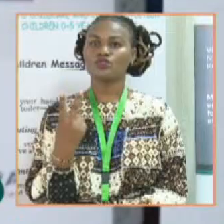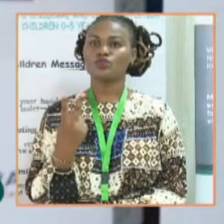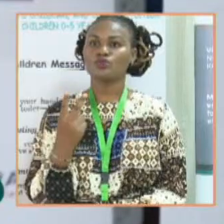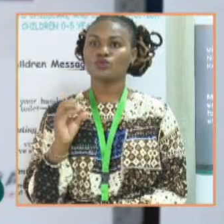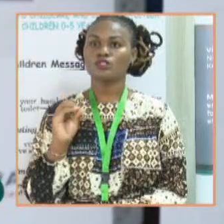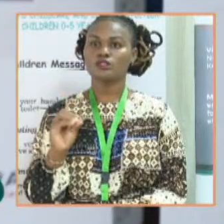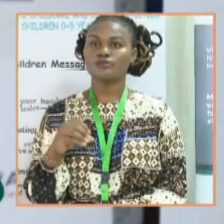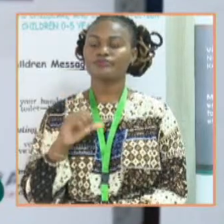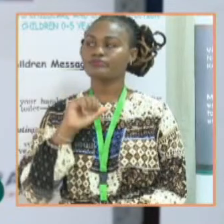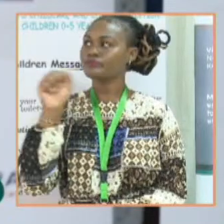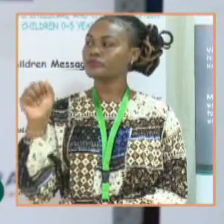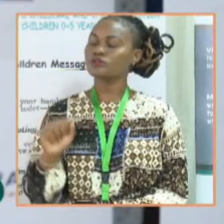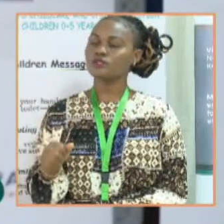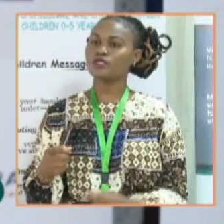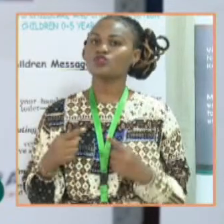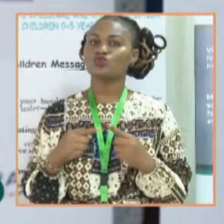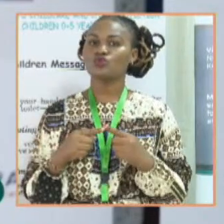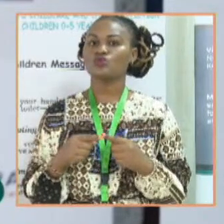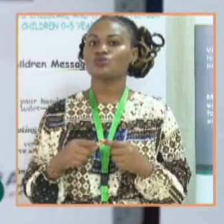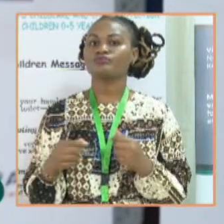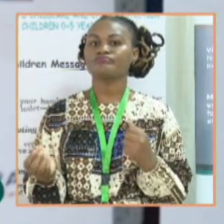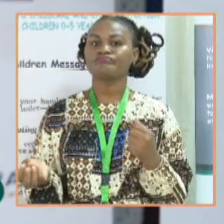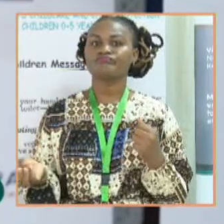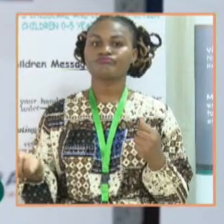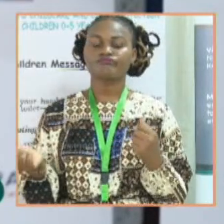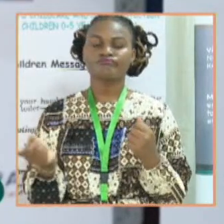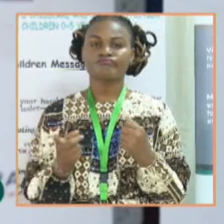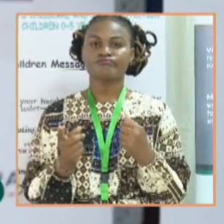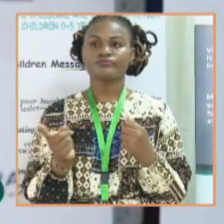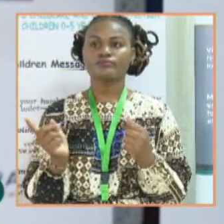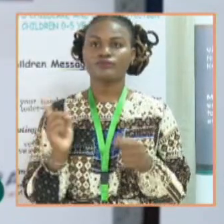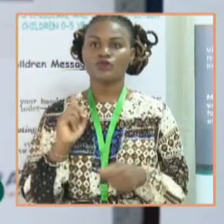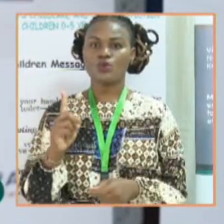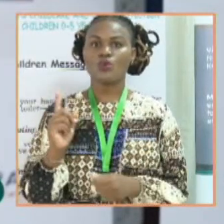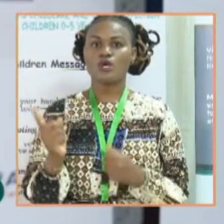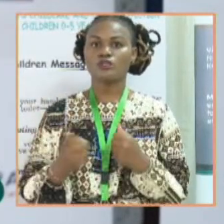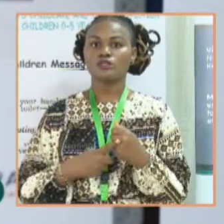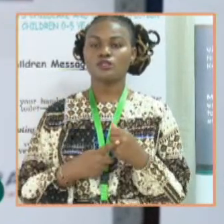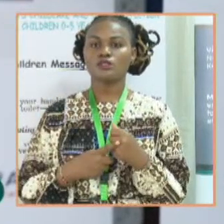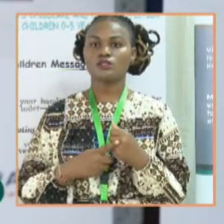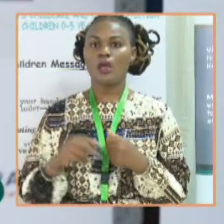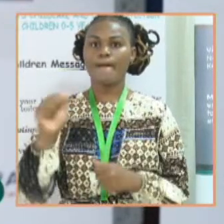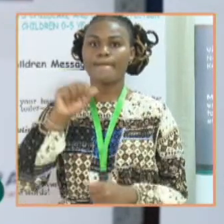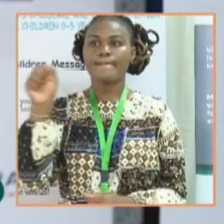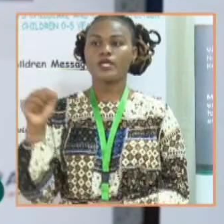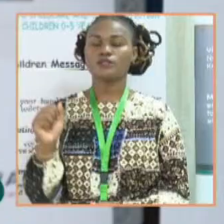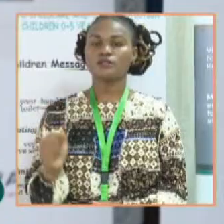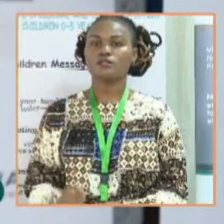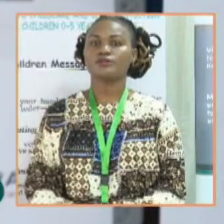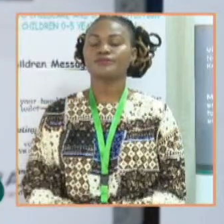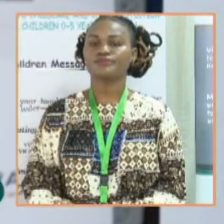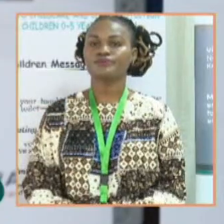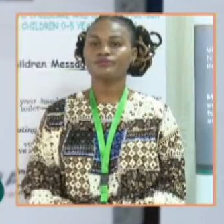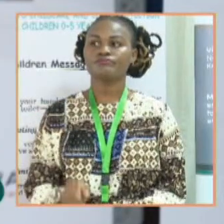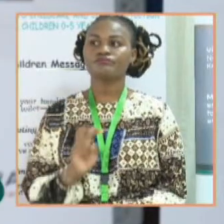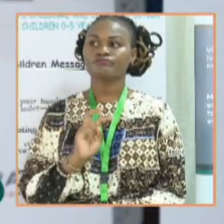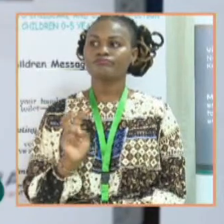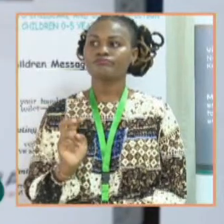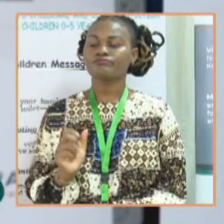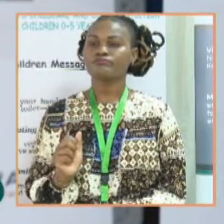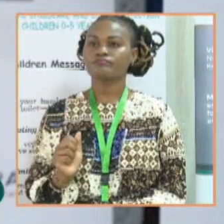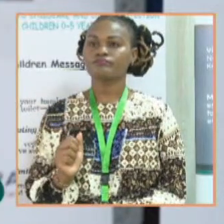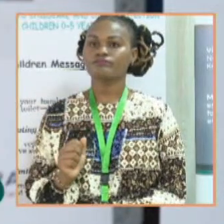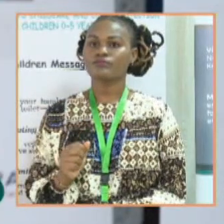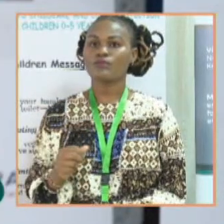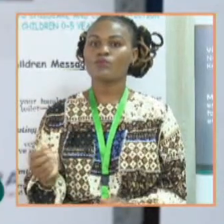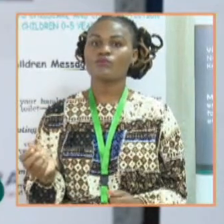to 16%, which was the peak. How much of it was expended? Again, looking at it, is an average 72%